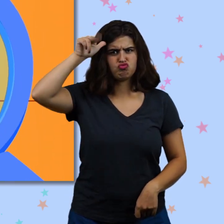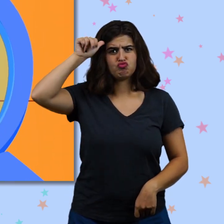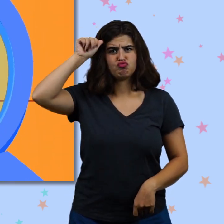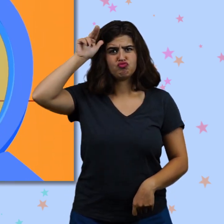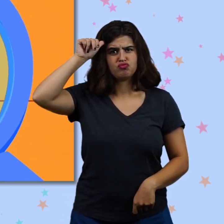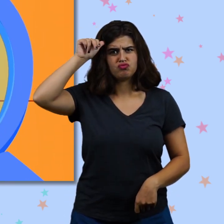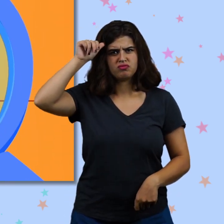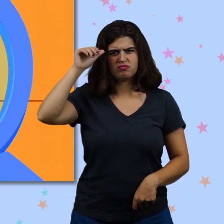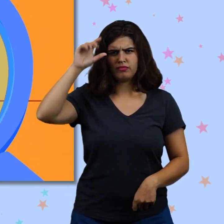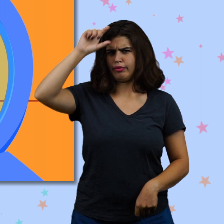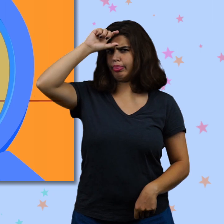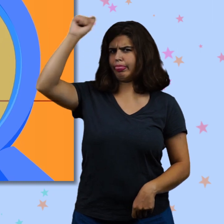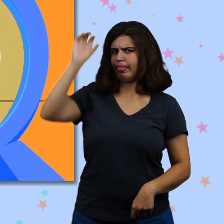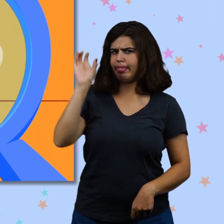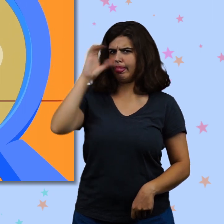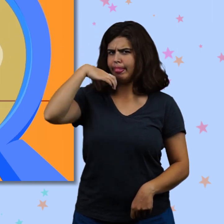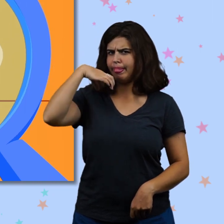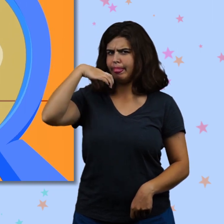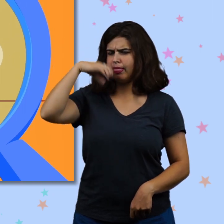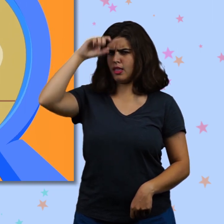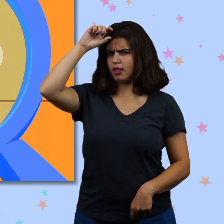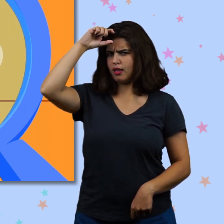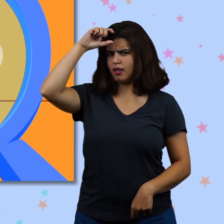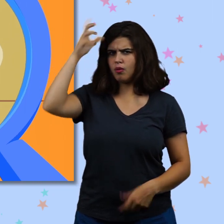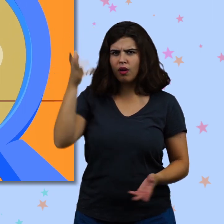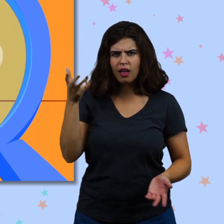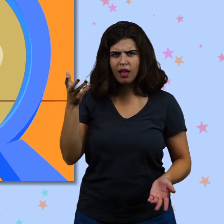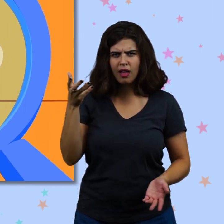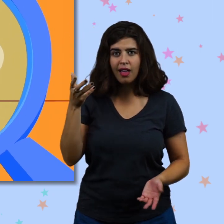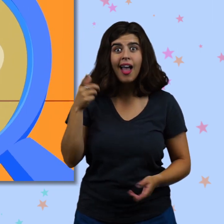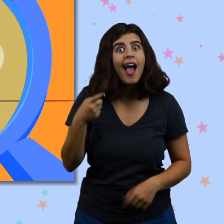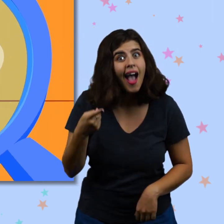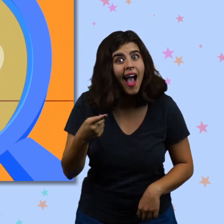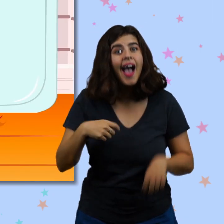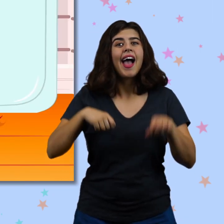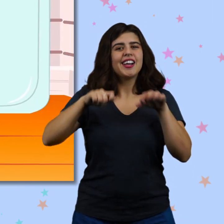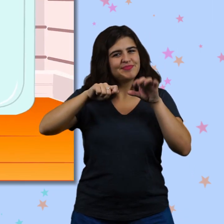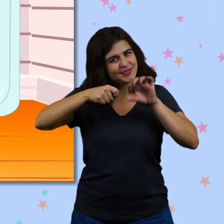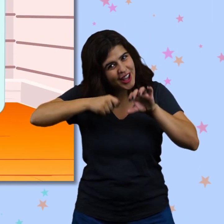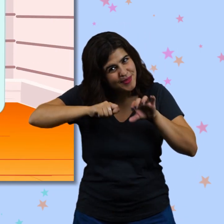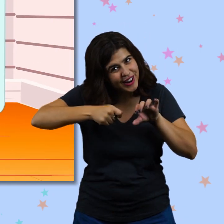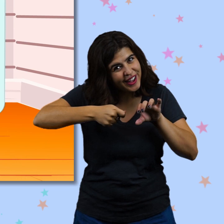Well, well, well. What's an original horn this unicorn has? It's a pencil sharpener.